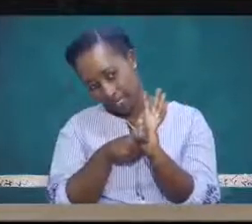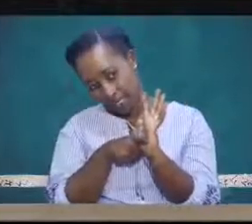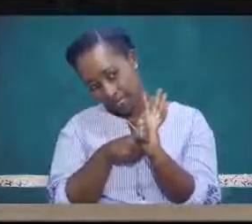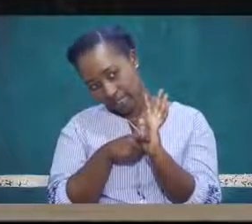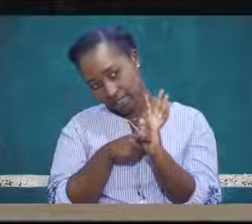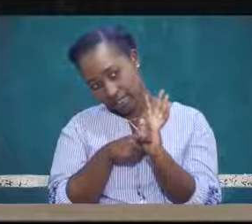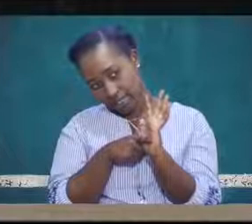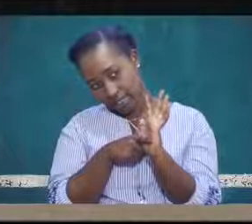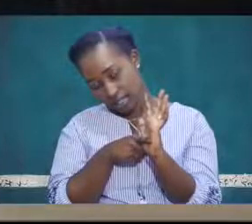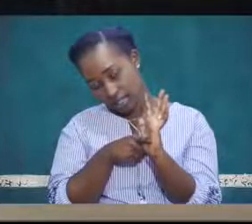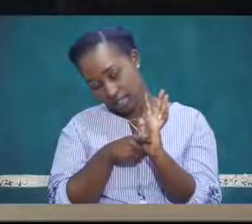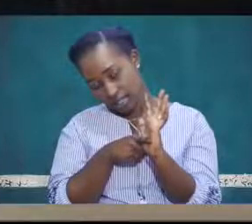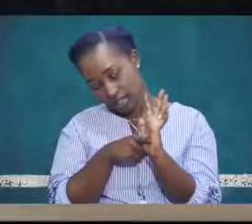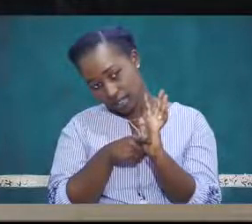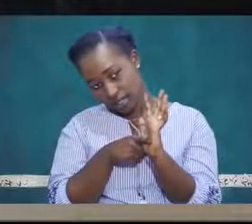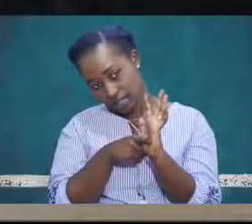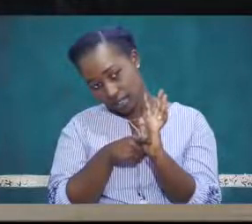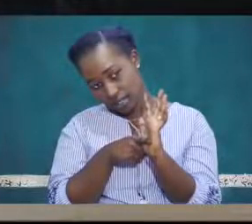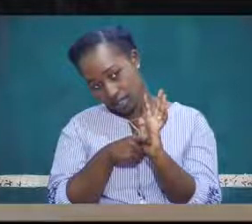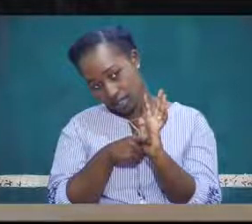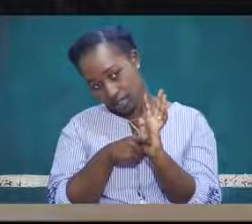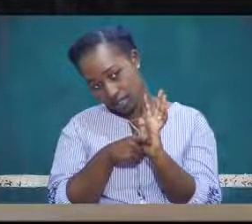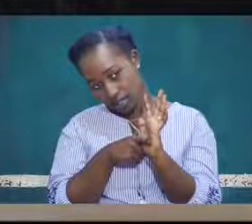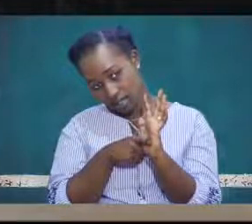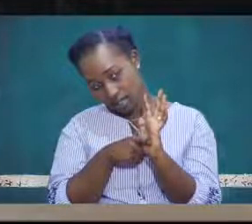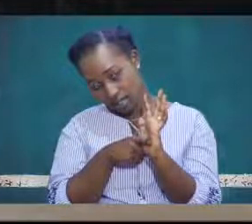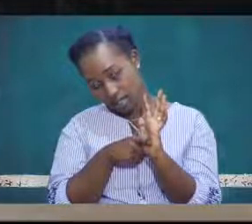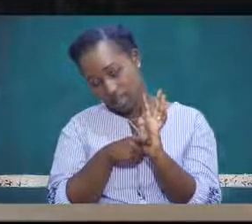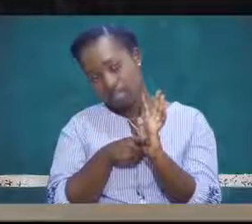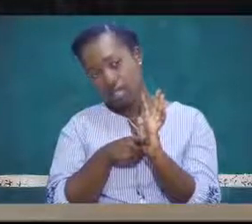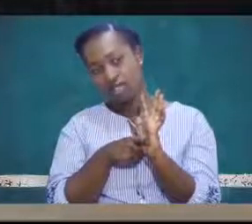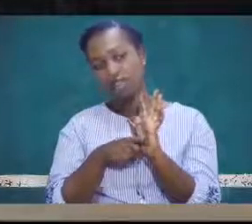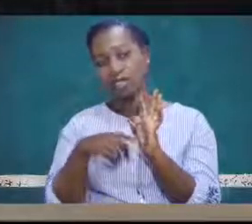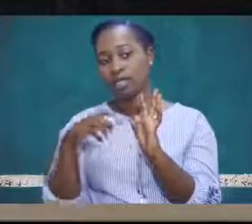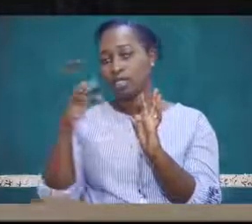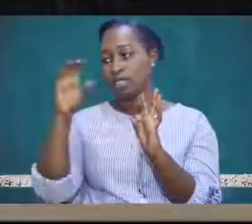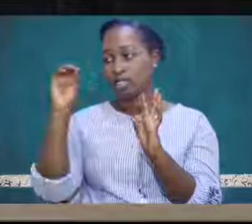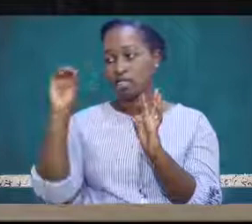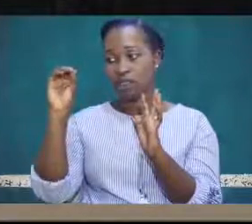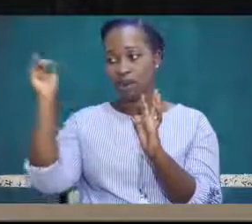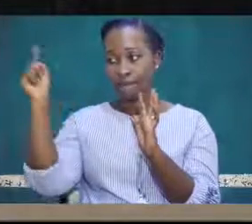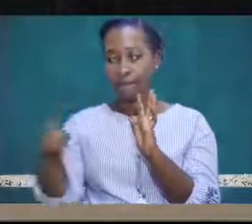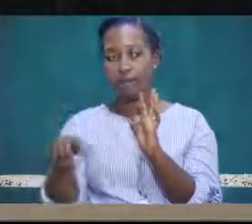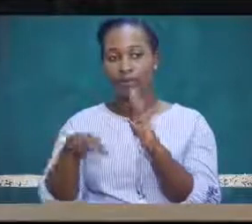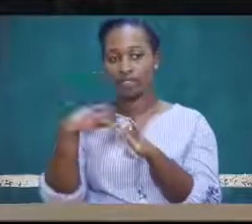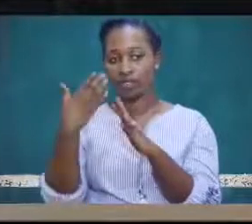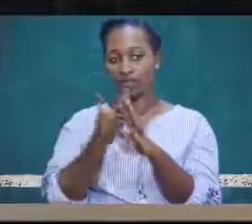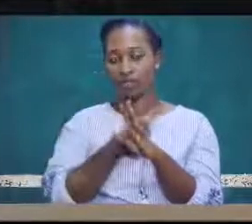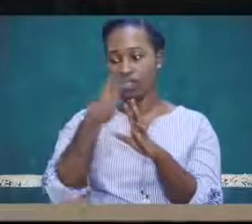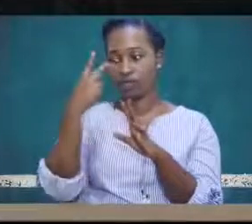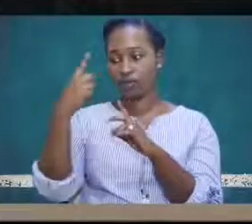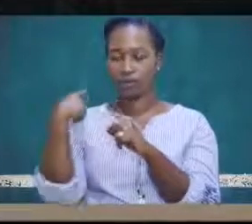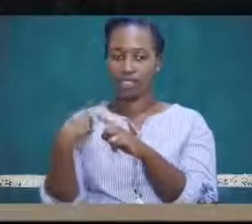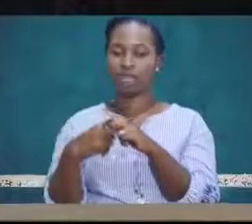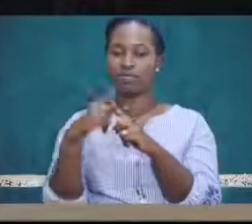minus, this 0 brings this decimal point here. It takes it away. Then you remain with 2